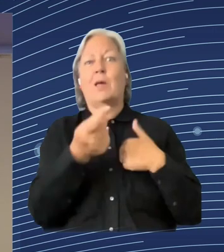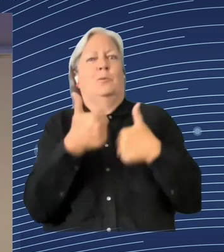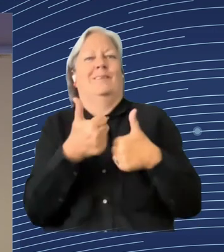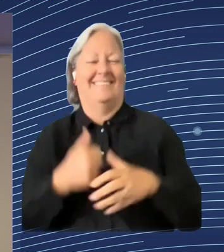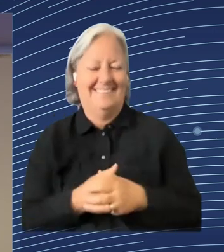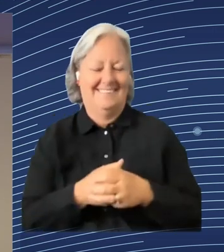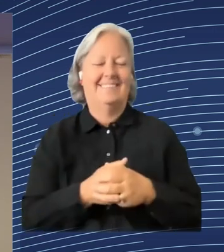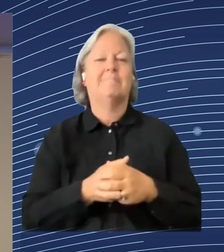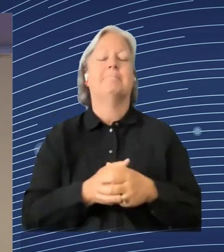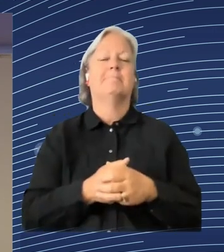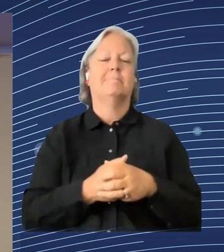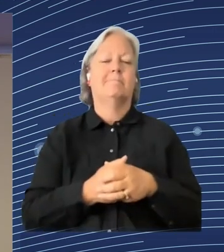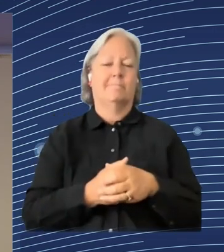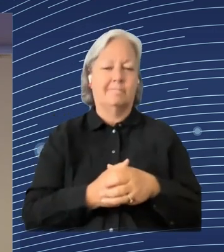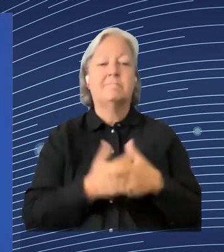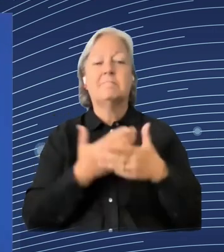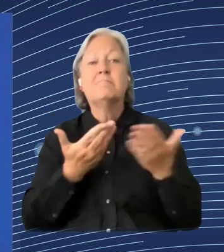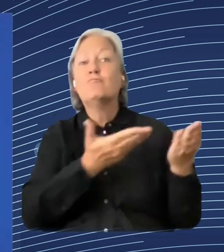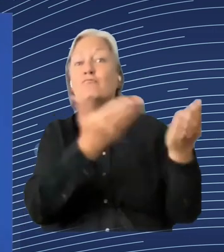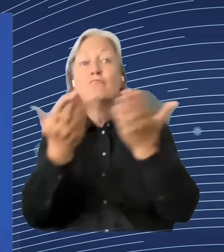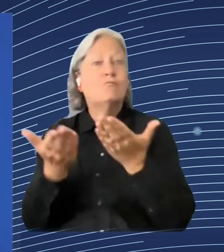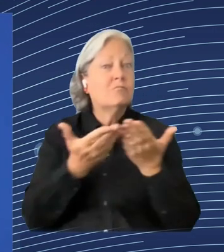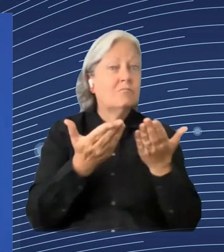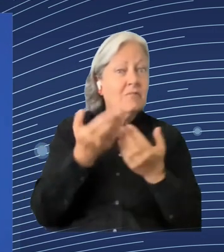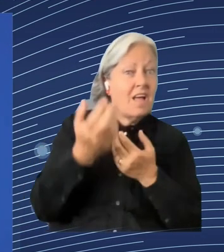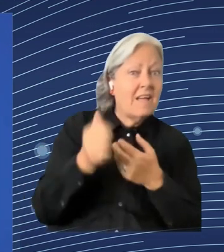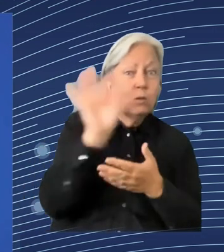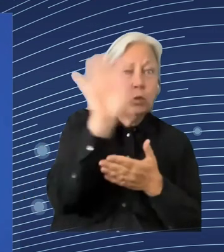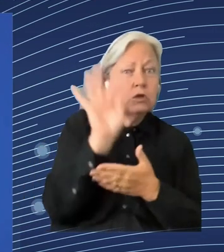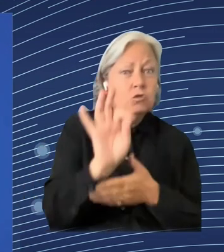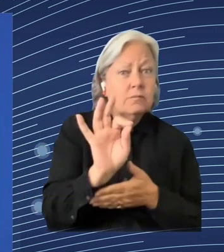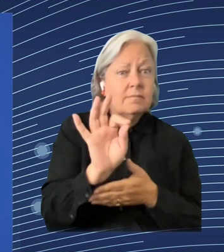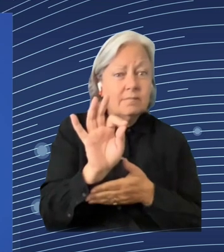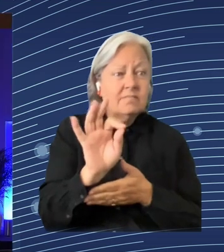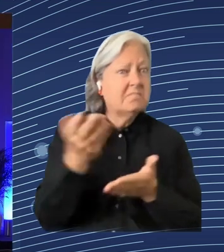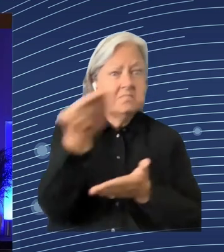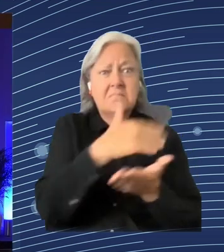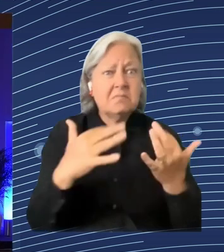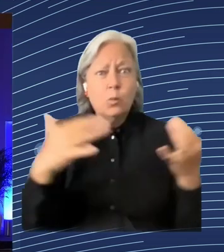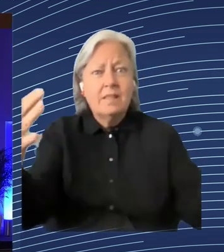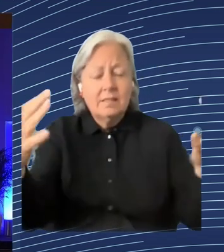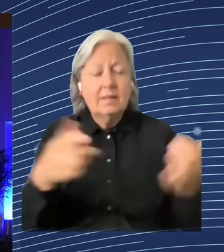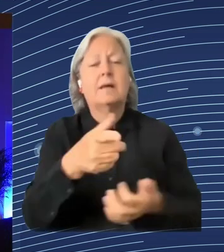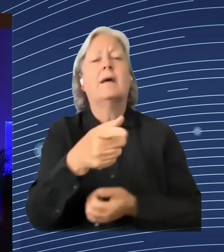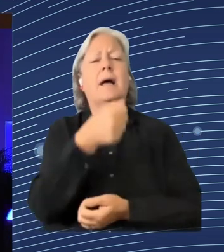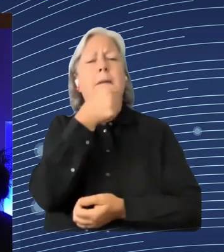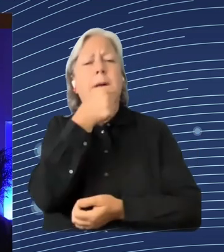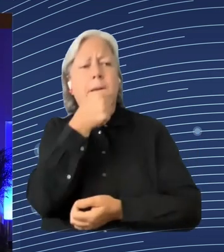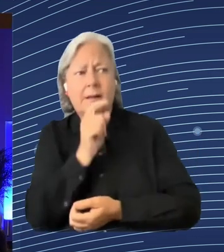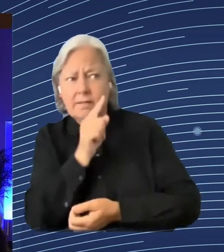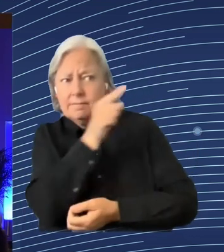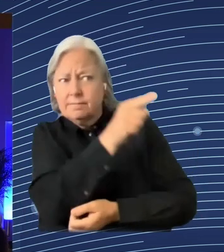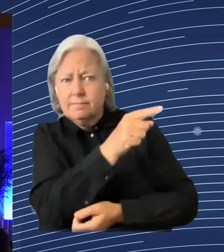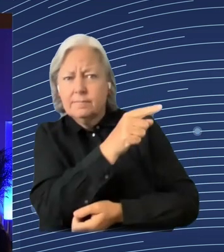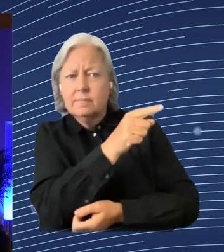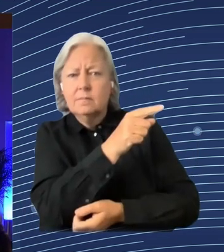let's see if there are questions in the room. Yes, sir. Can we have a microphone on this end of the room? And then we'll go